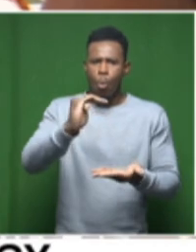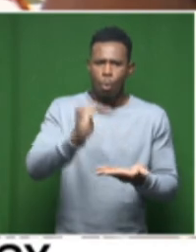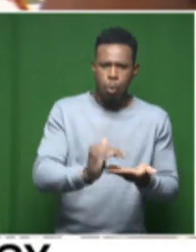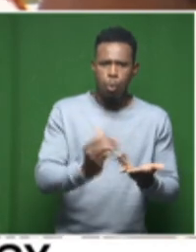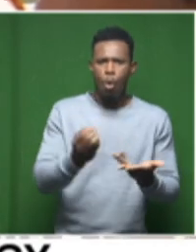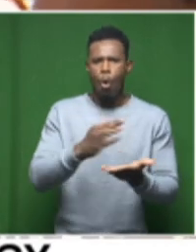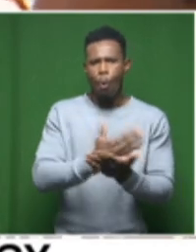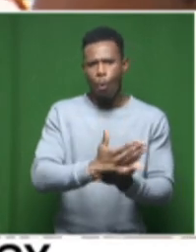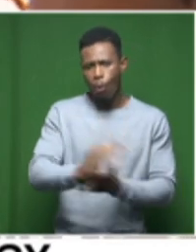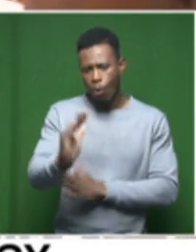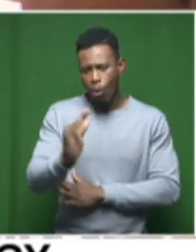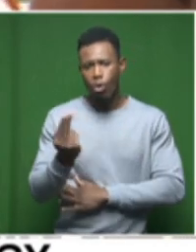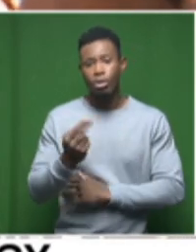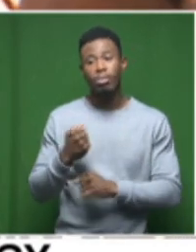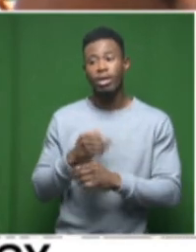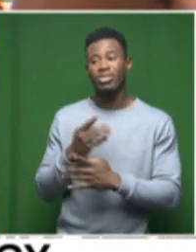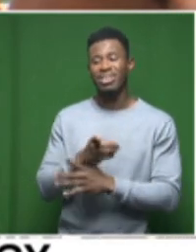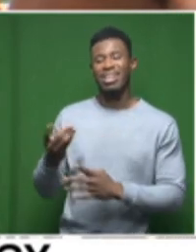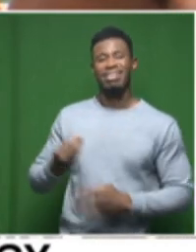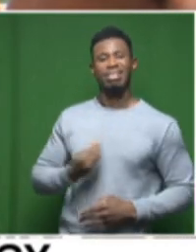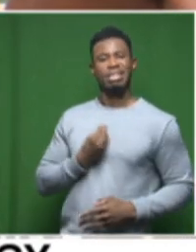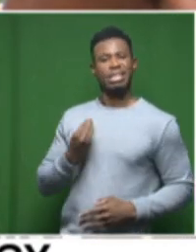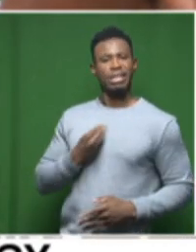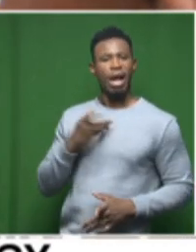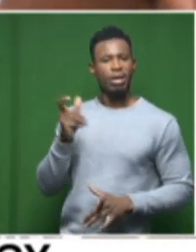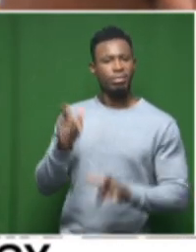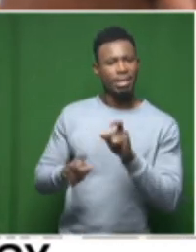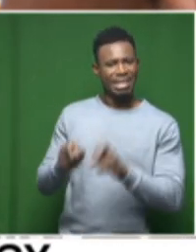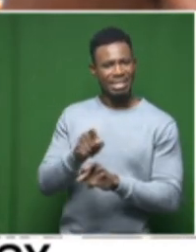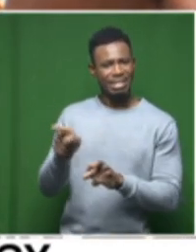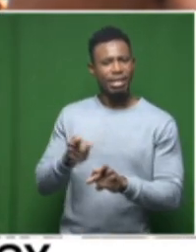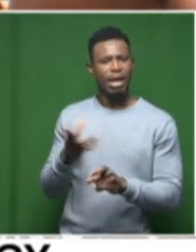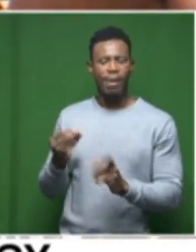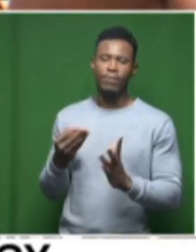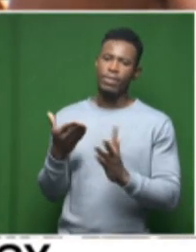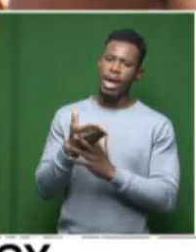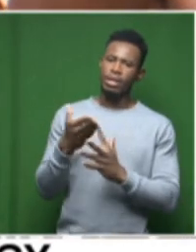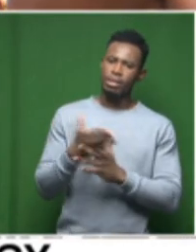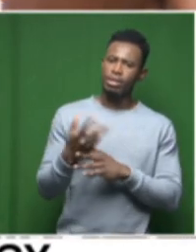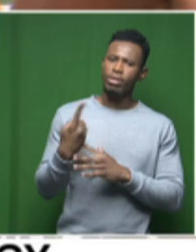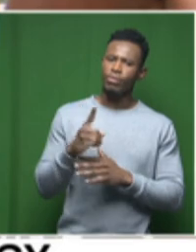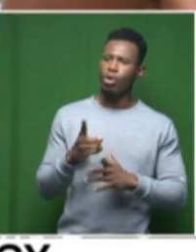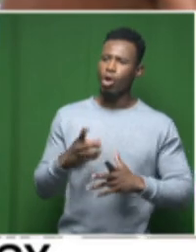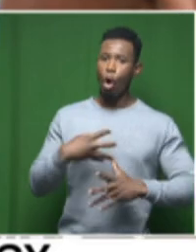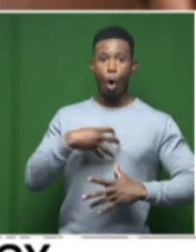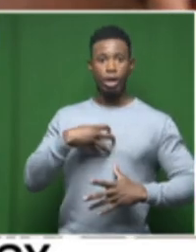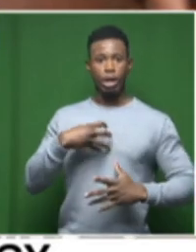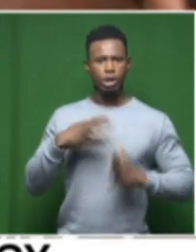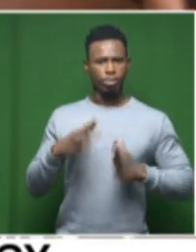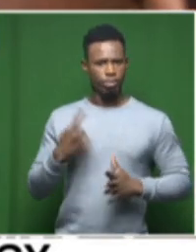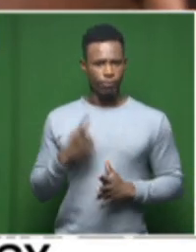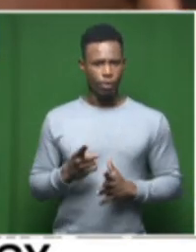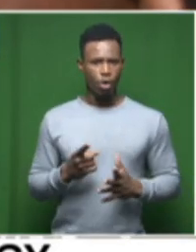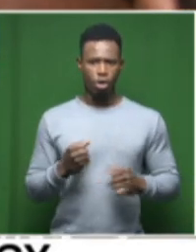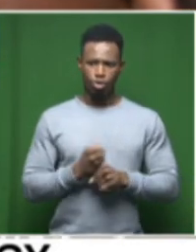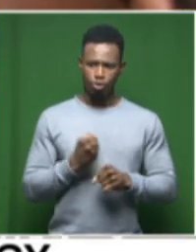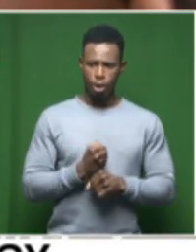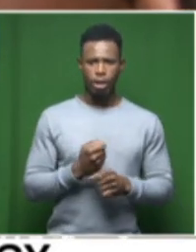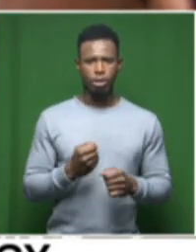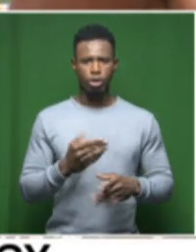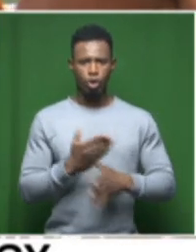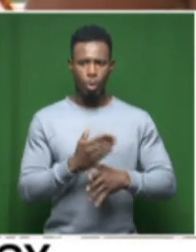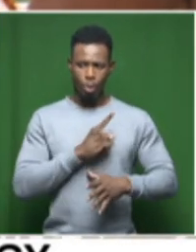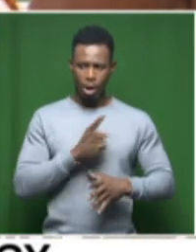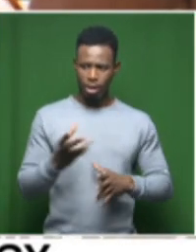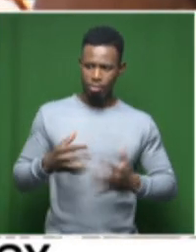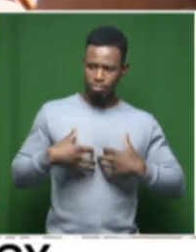which is the bigger part of our population, has got access to some sort of proprietorship or the ability to create jobs. And if you